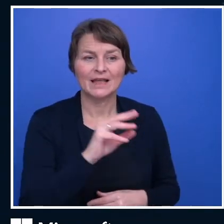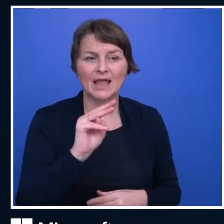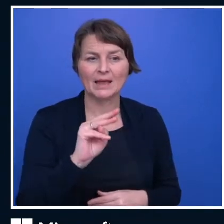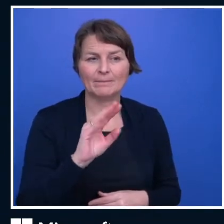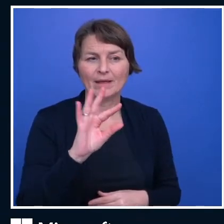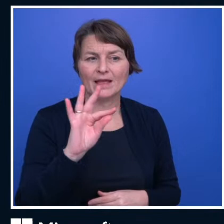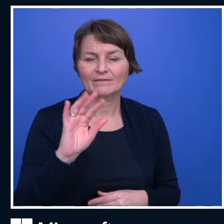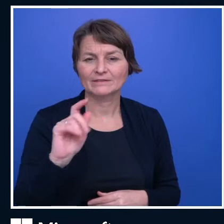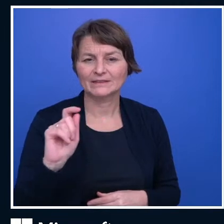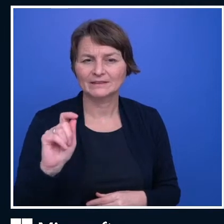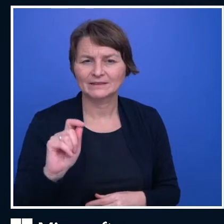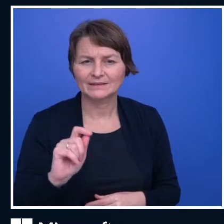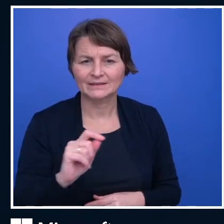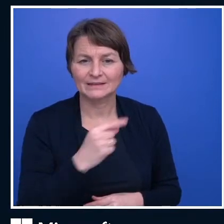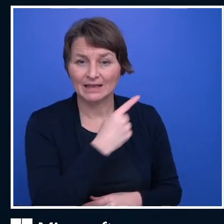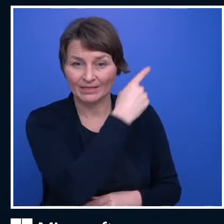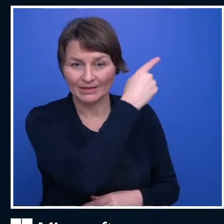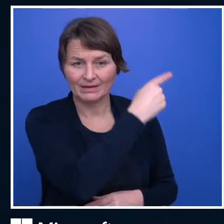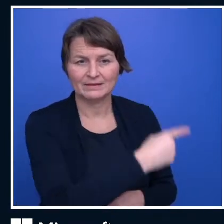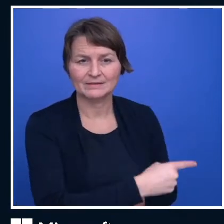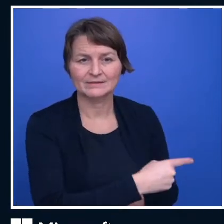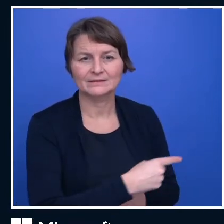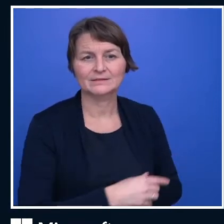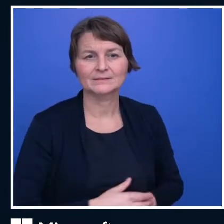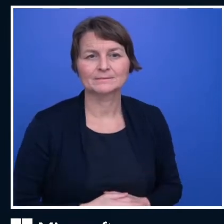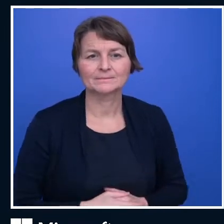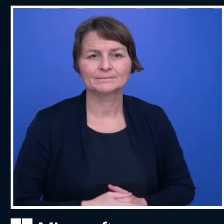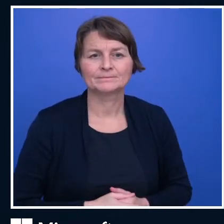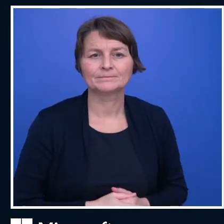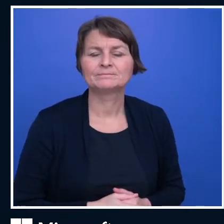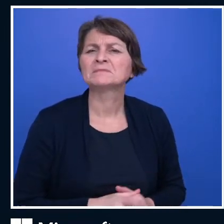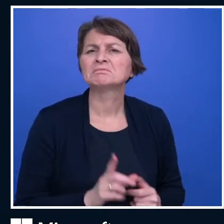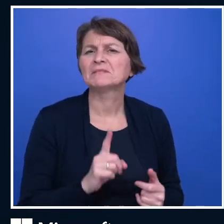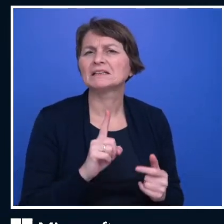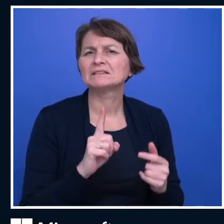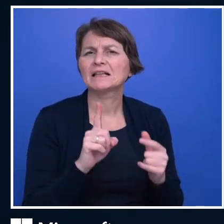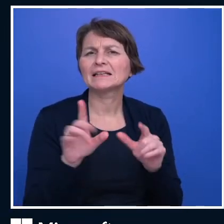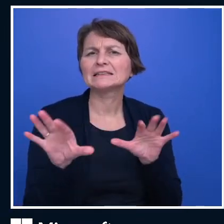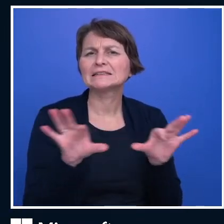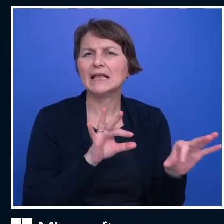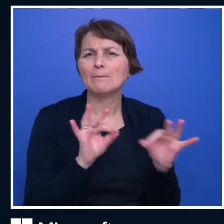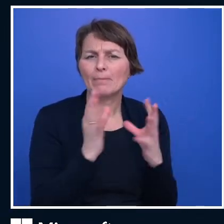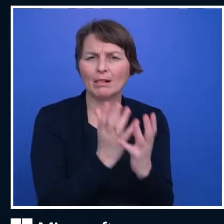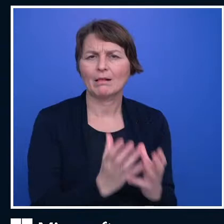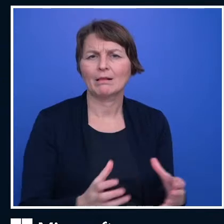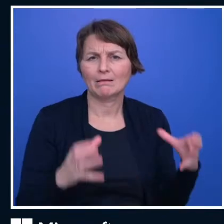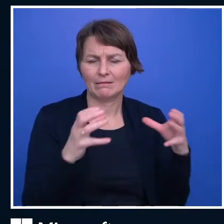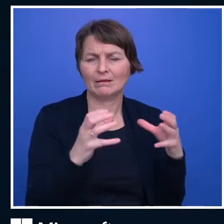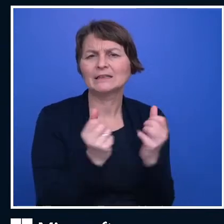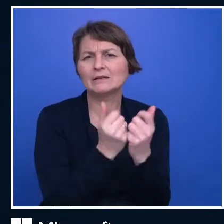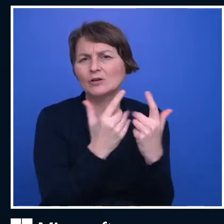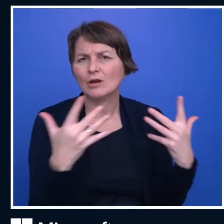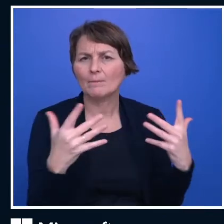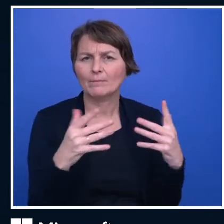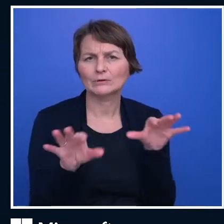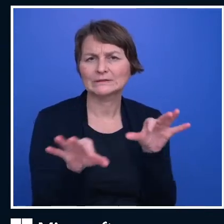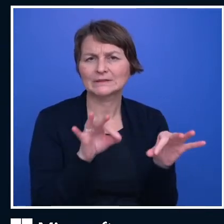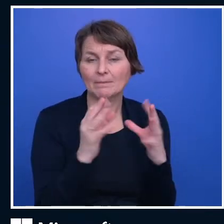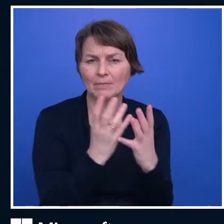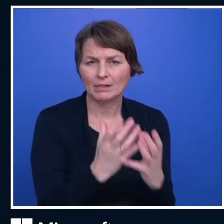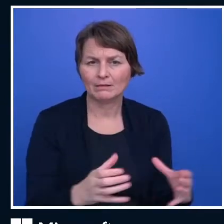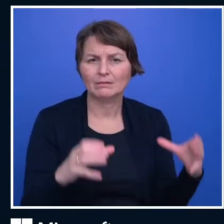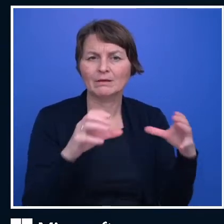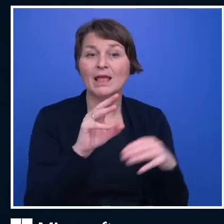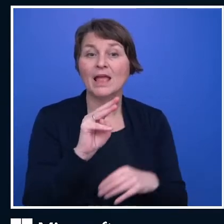number, these are in terms of samples. So this is the number of samples which we'll be computing FFT on.